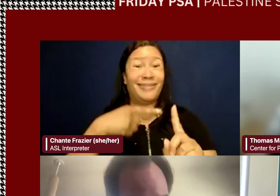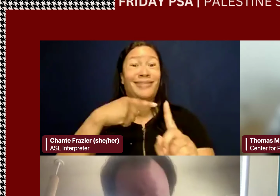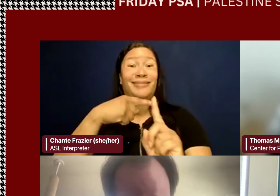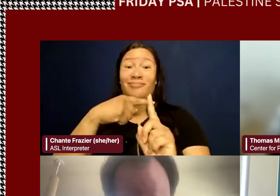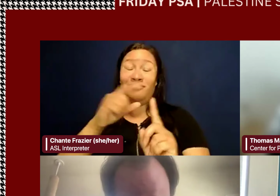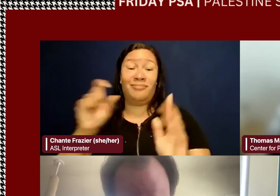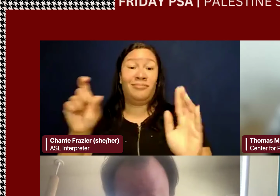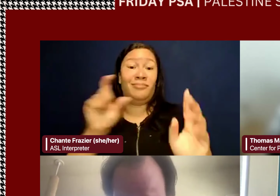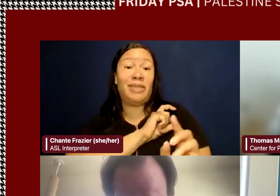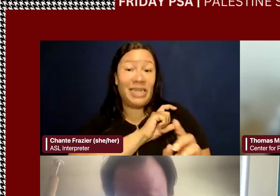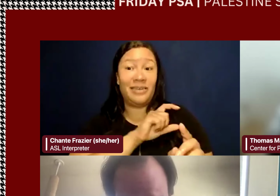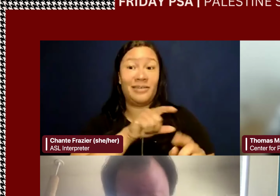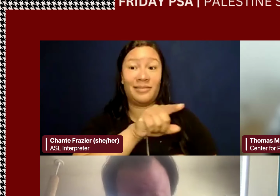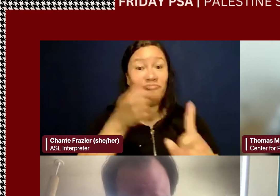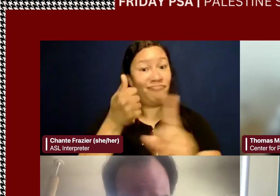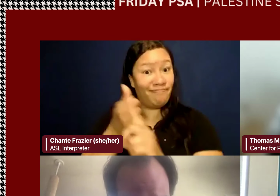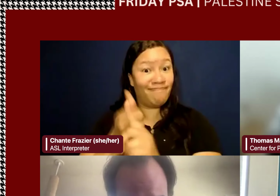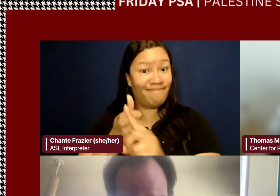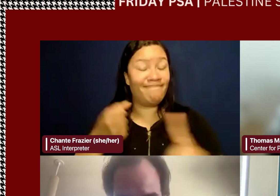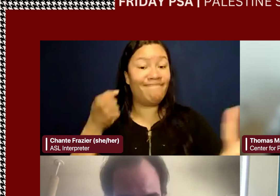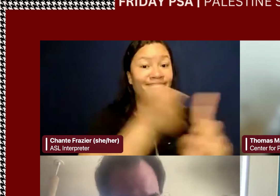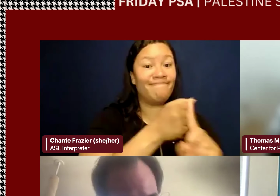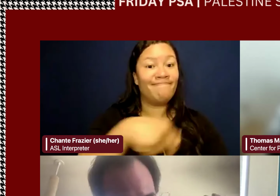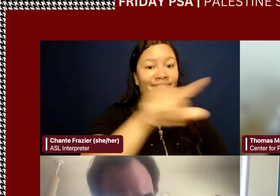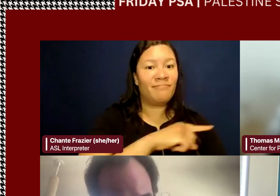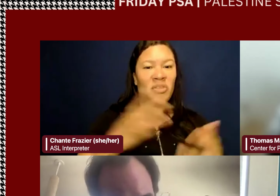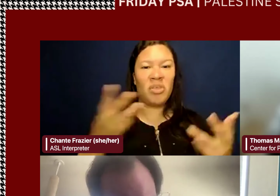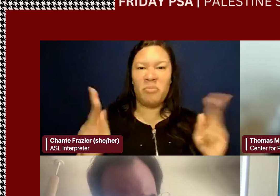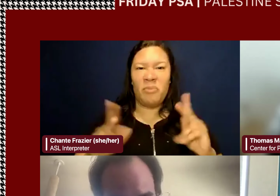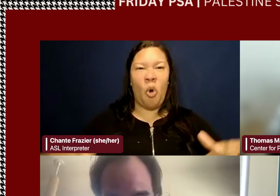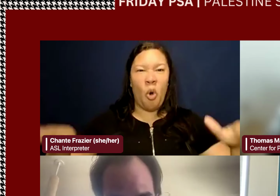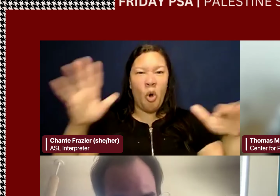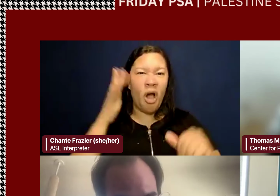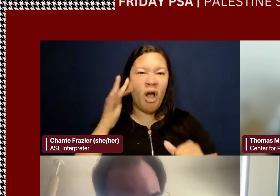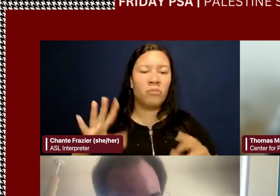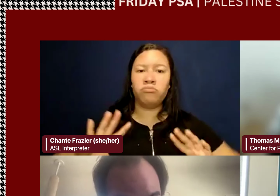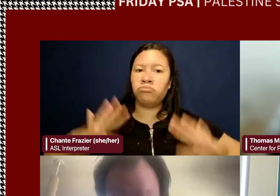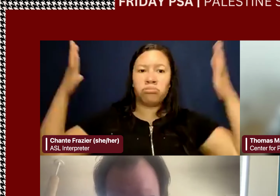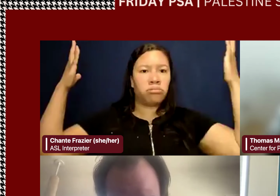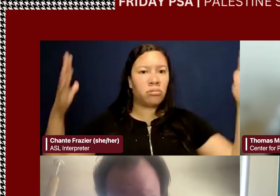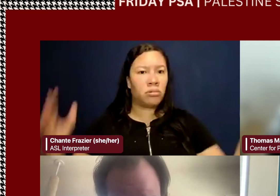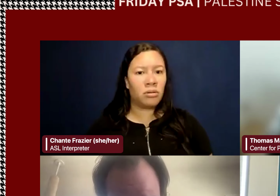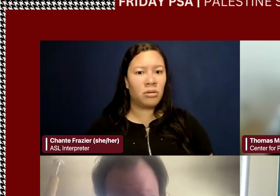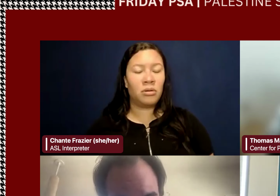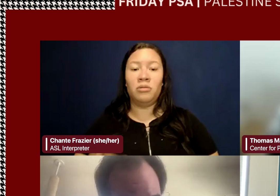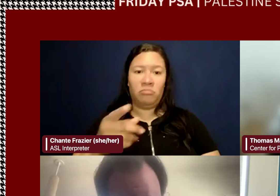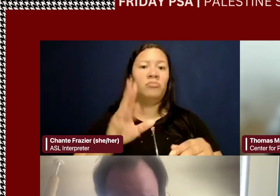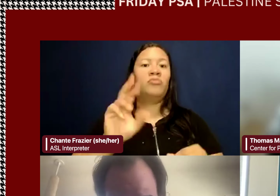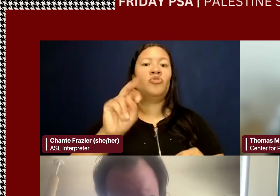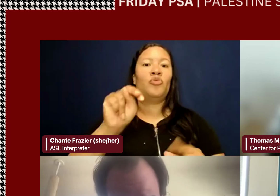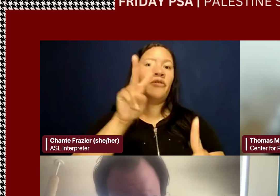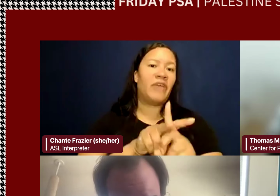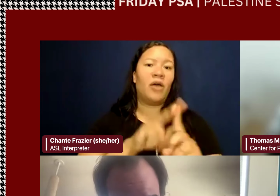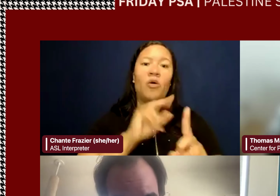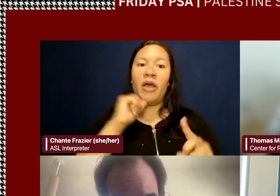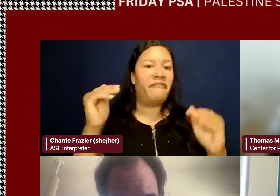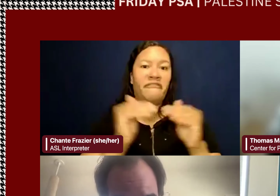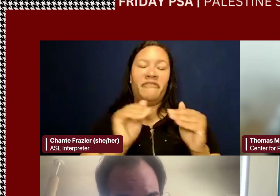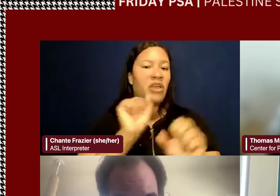been firing people up all over the state, the union filed unfair labor practice charges against the